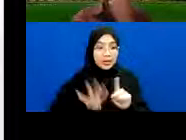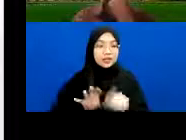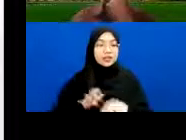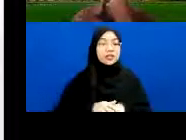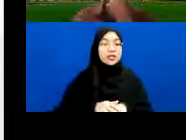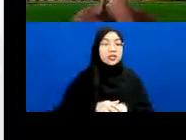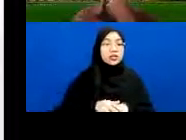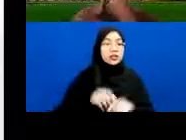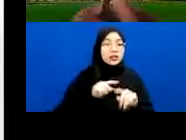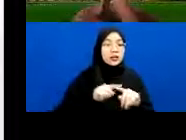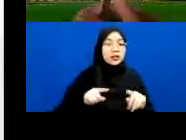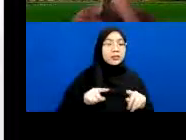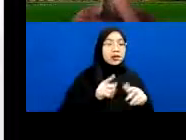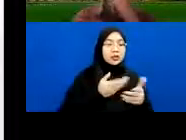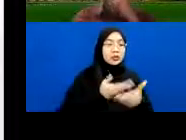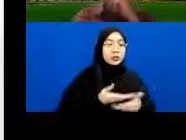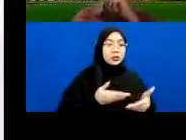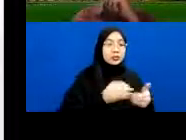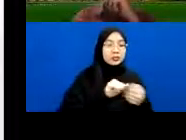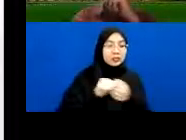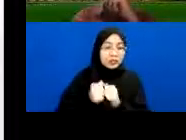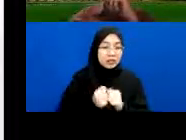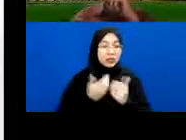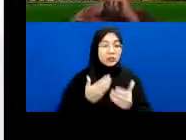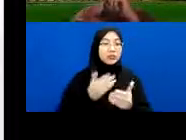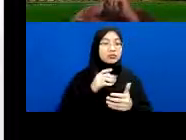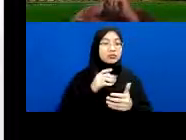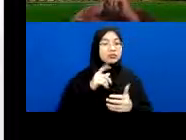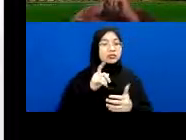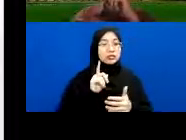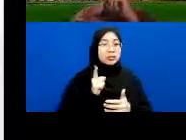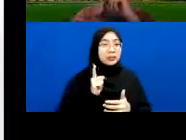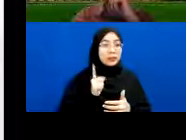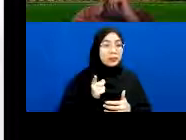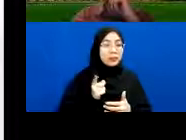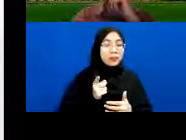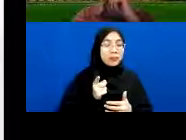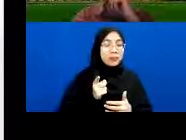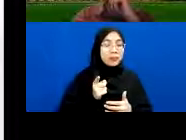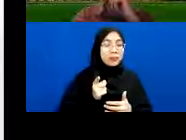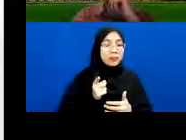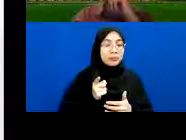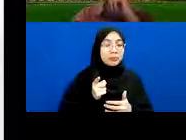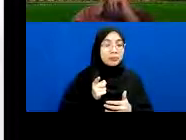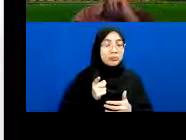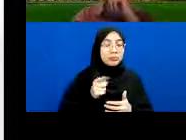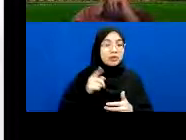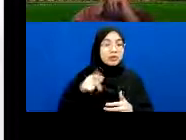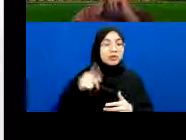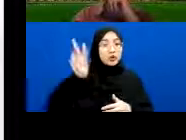inclusive society, can improve literacy, social and behavioral skills of people with disabilities, increase